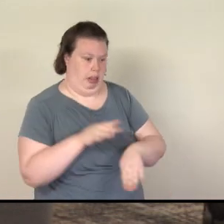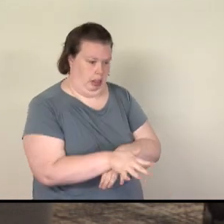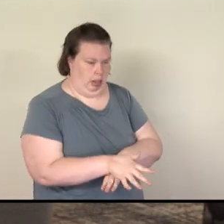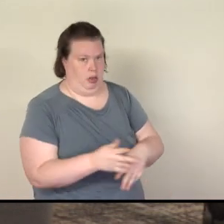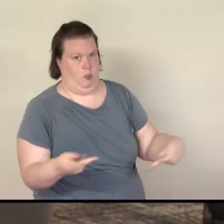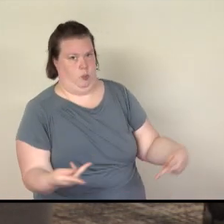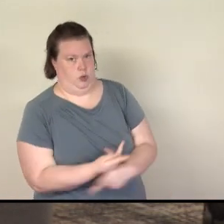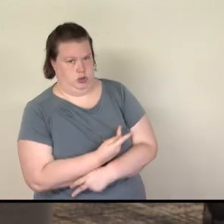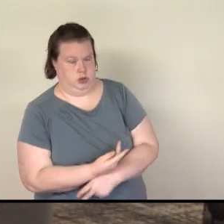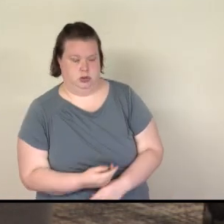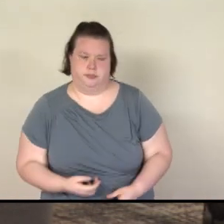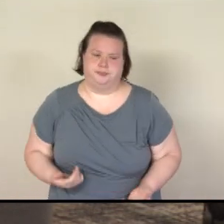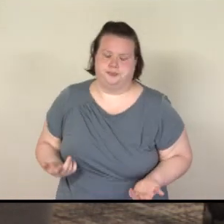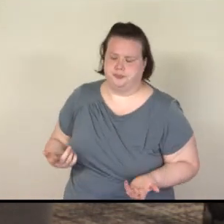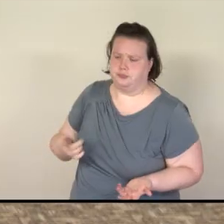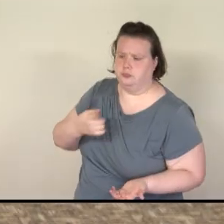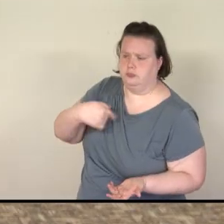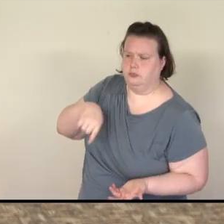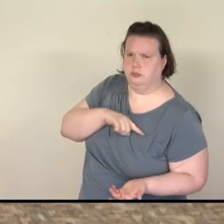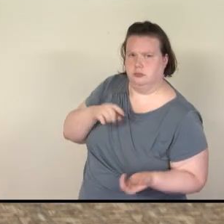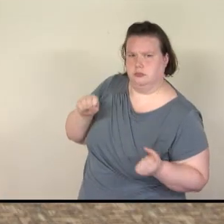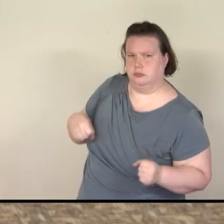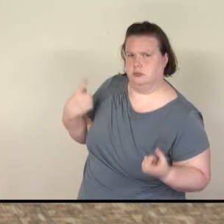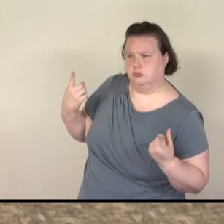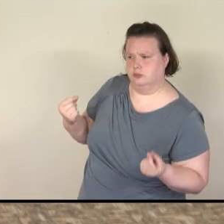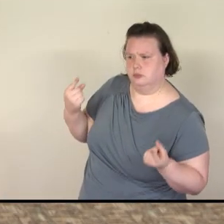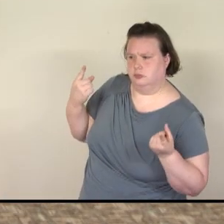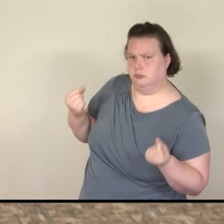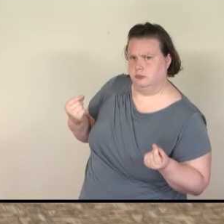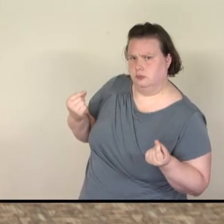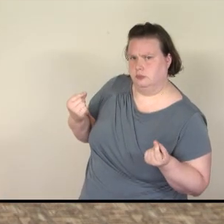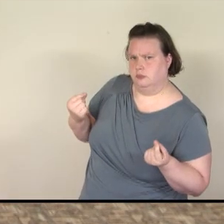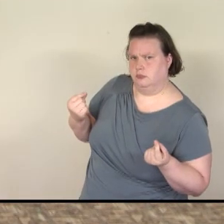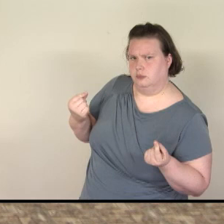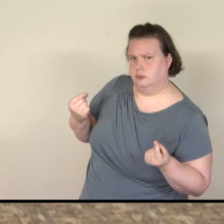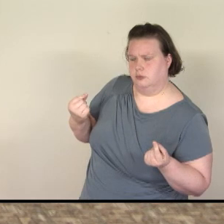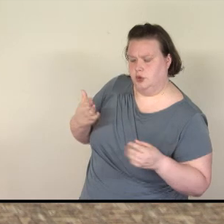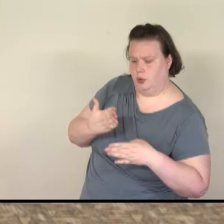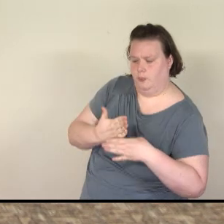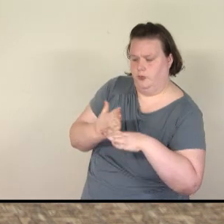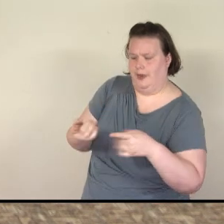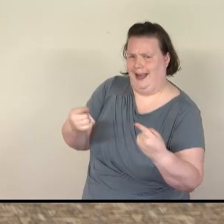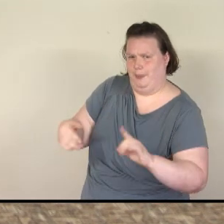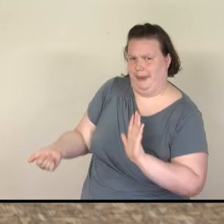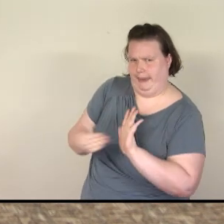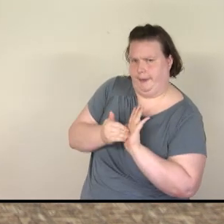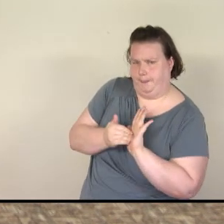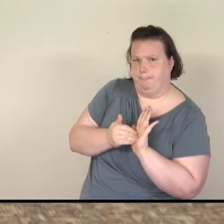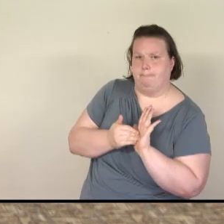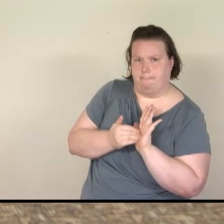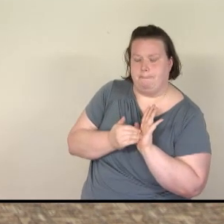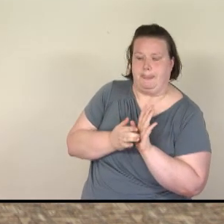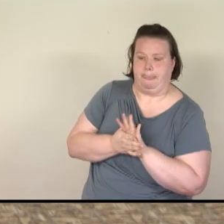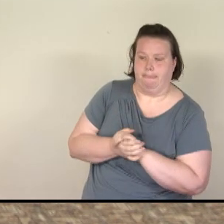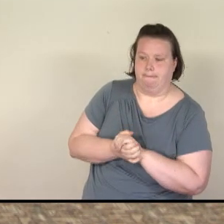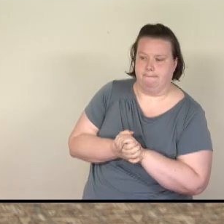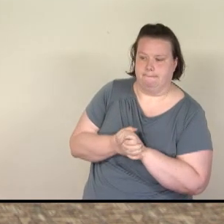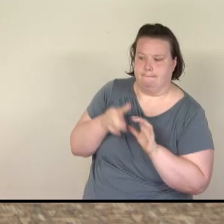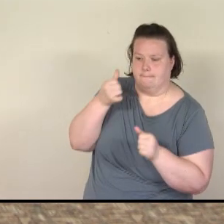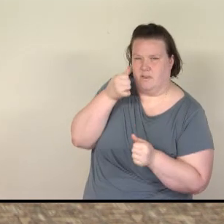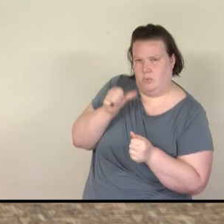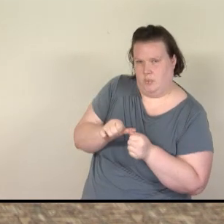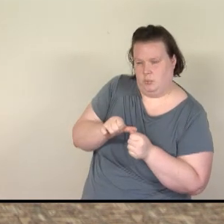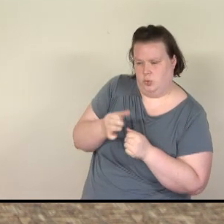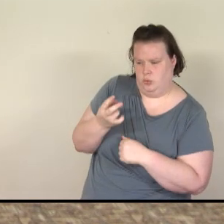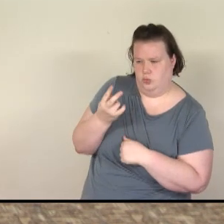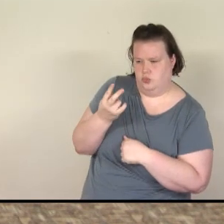thought. And what can we do to make sure this kind of thing doesn't happen moving forward? Because I remember a couple board